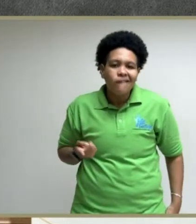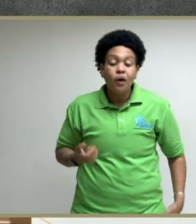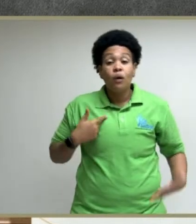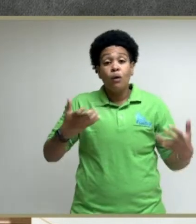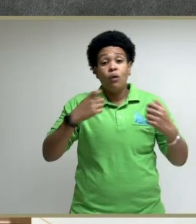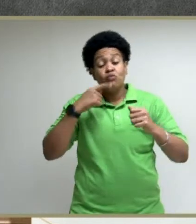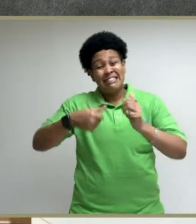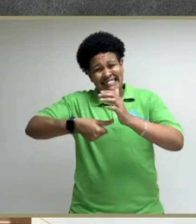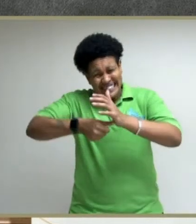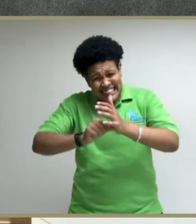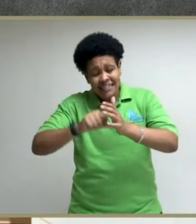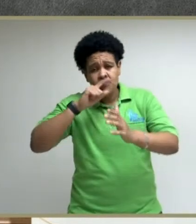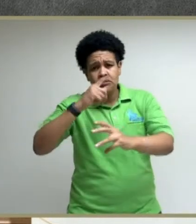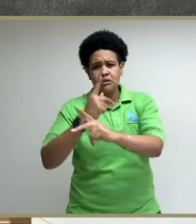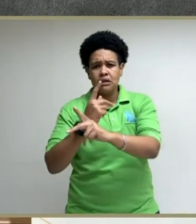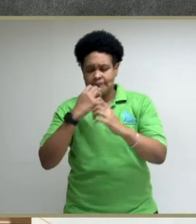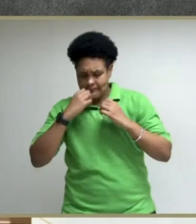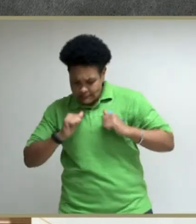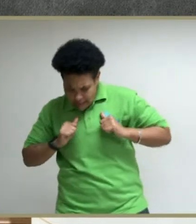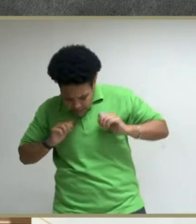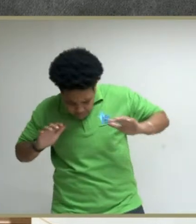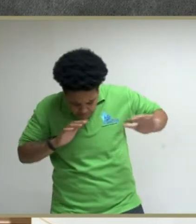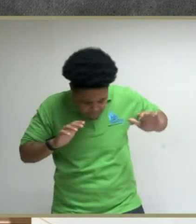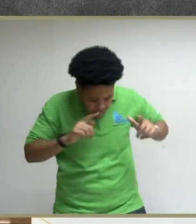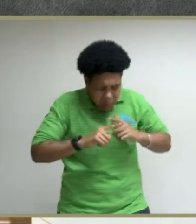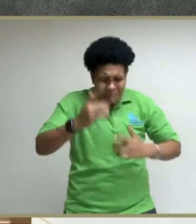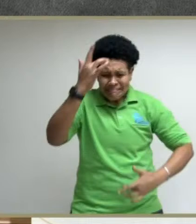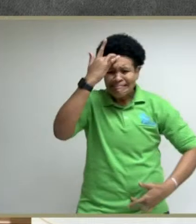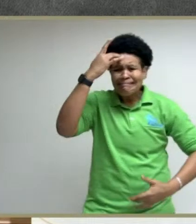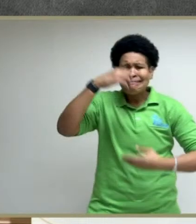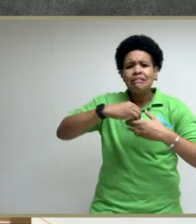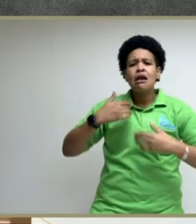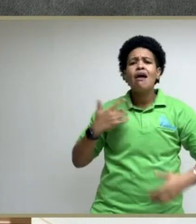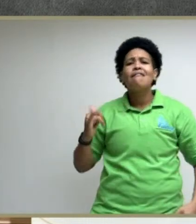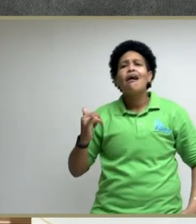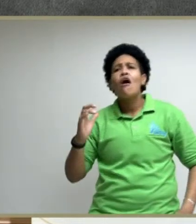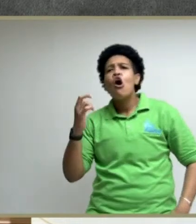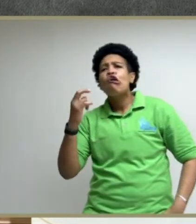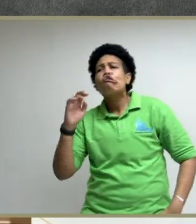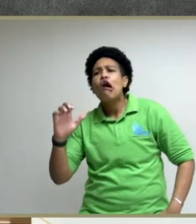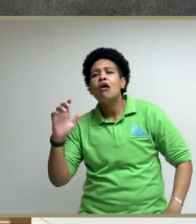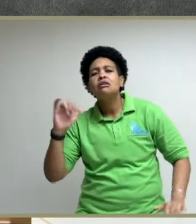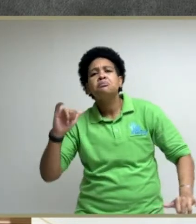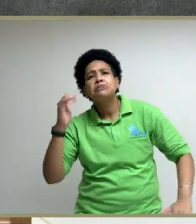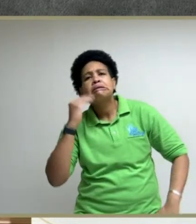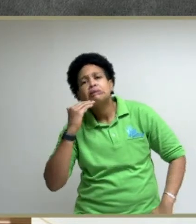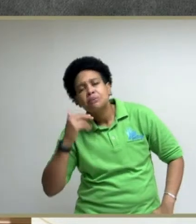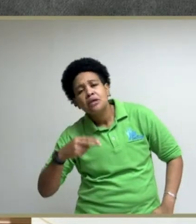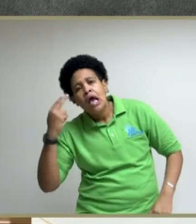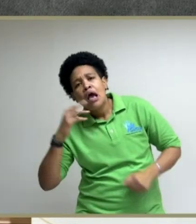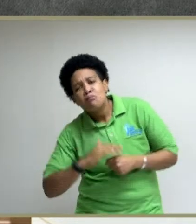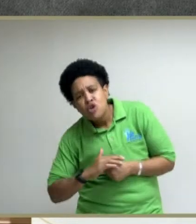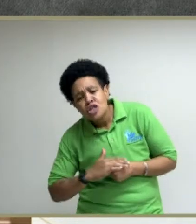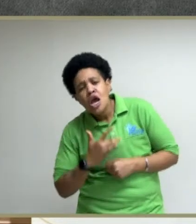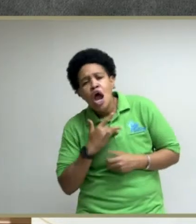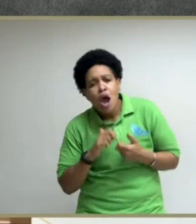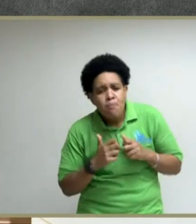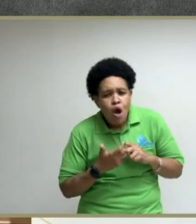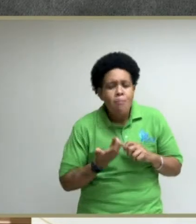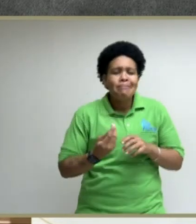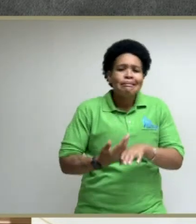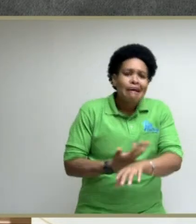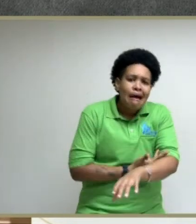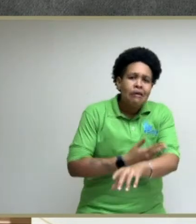the taking care of yourselves and the chronic illnesses that you have is very important. It's very important to get these